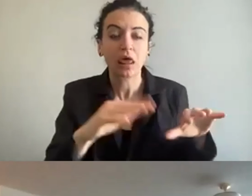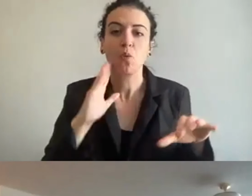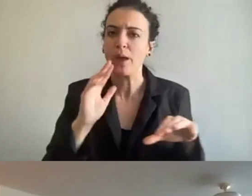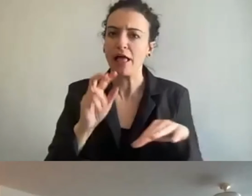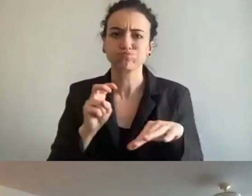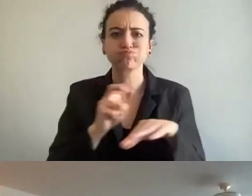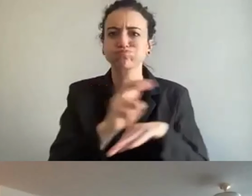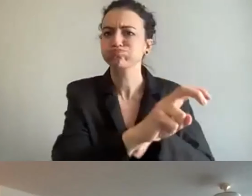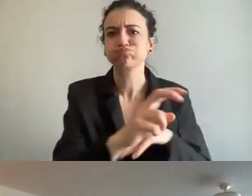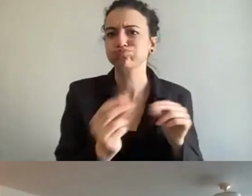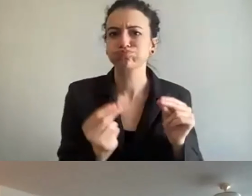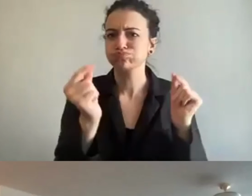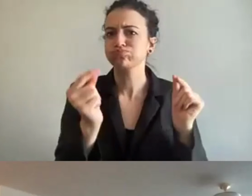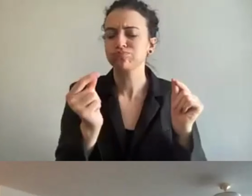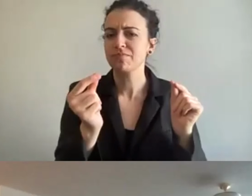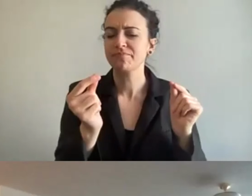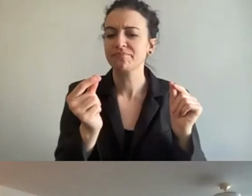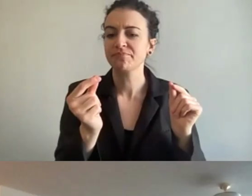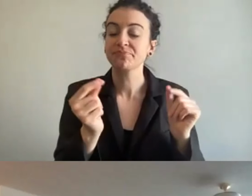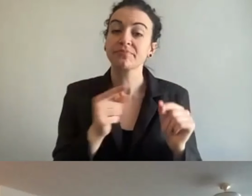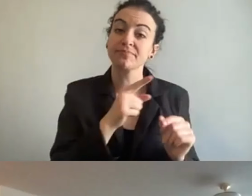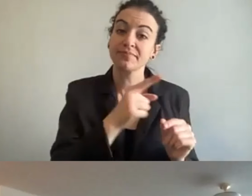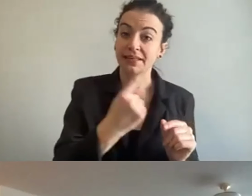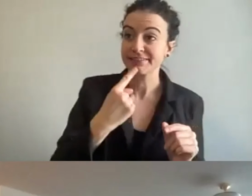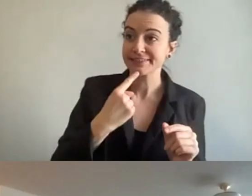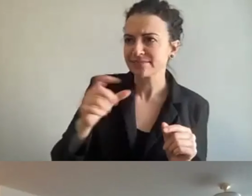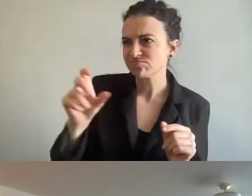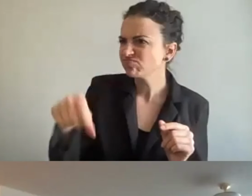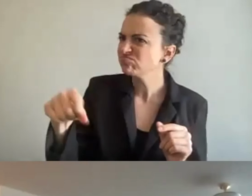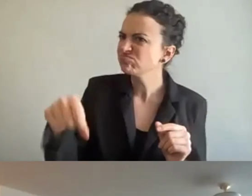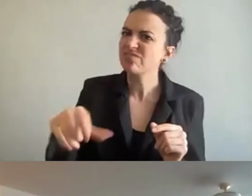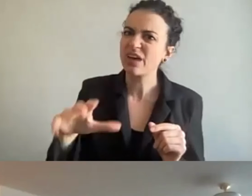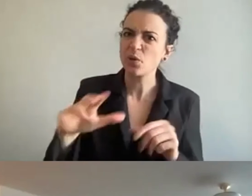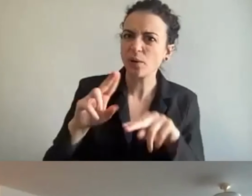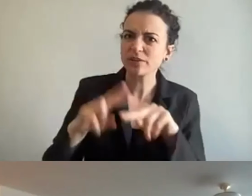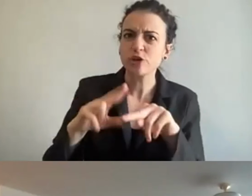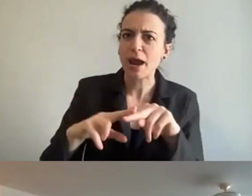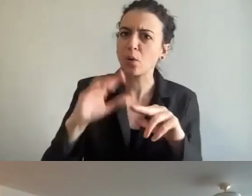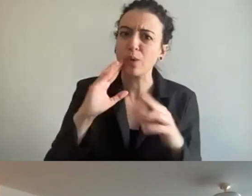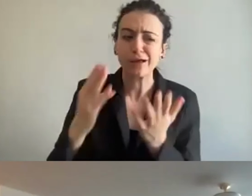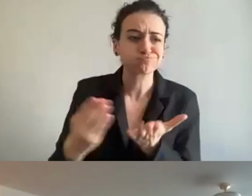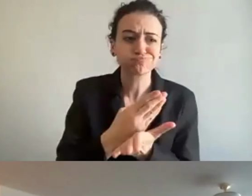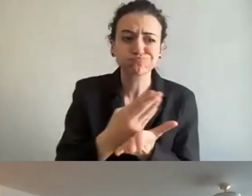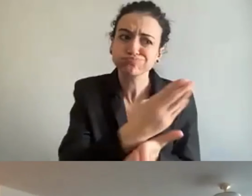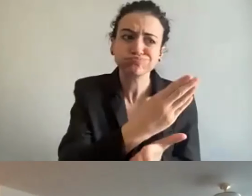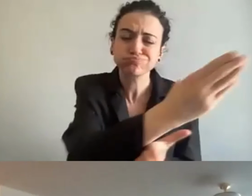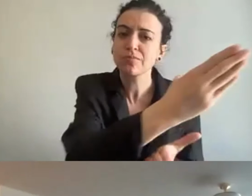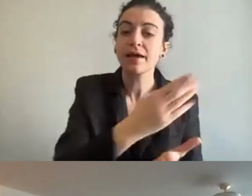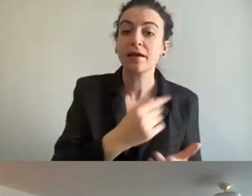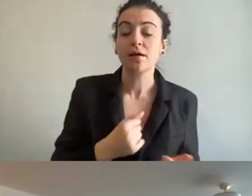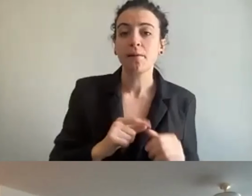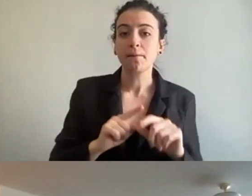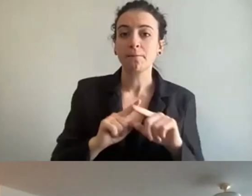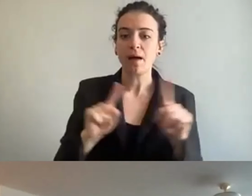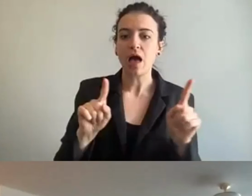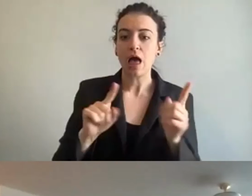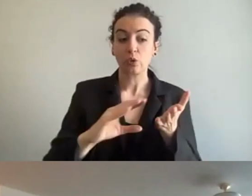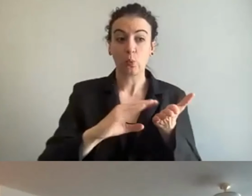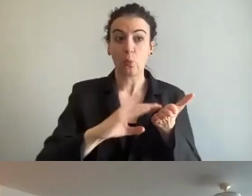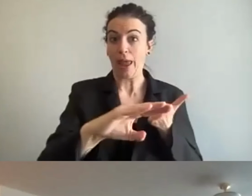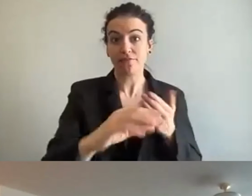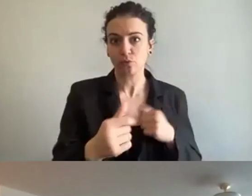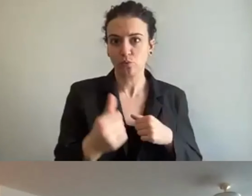answer, your chair does everything. It goes over everything, and your waiver will not pay for it. I'm like, Medicaid's not going to pay for it because it's